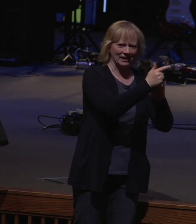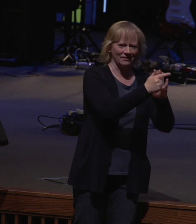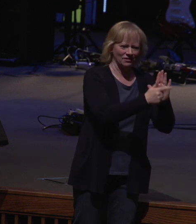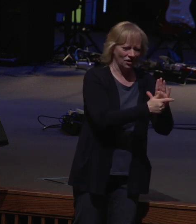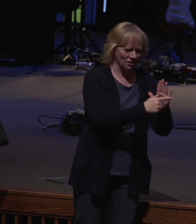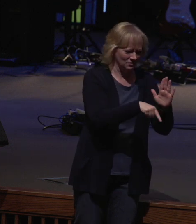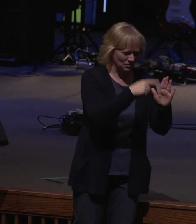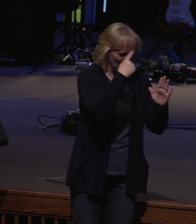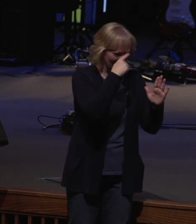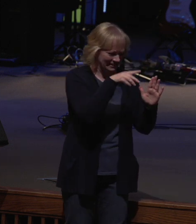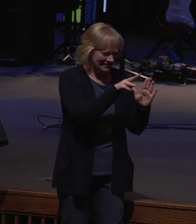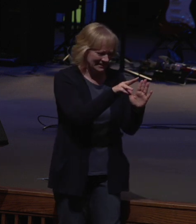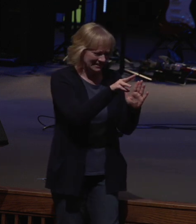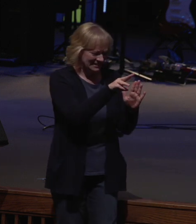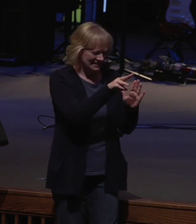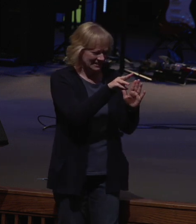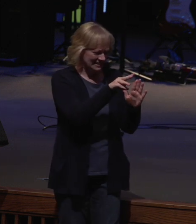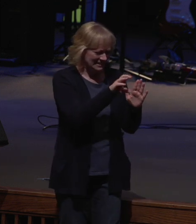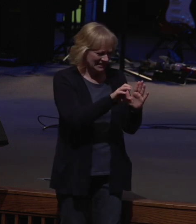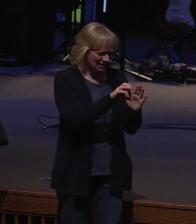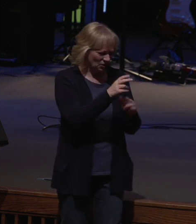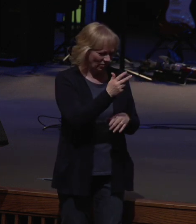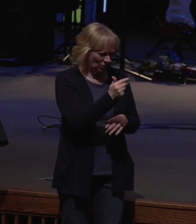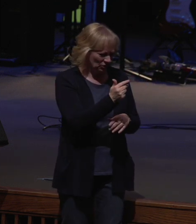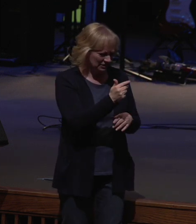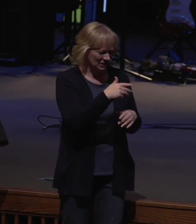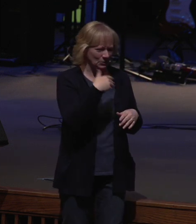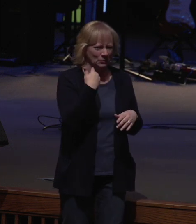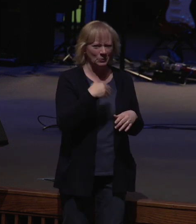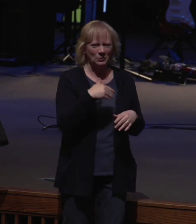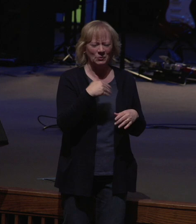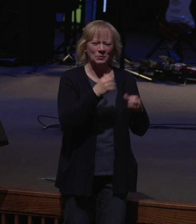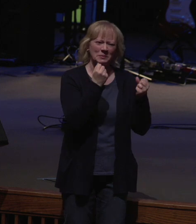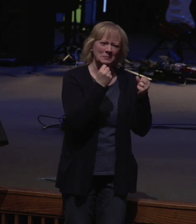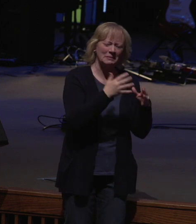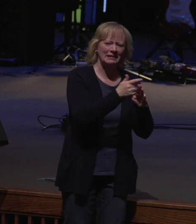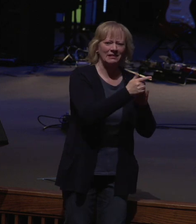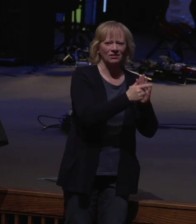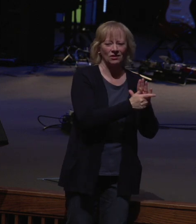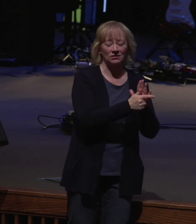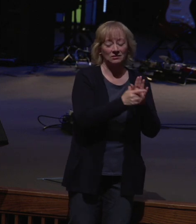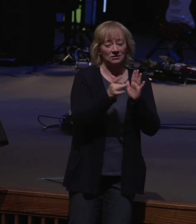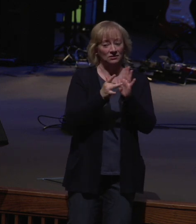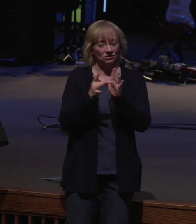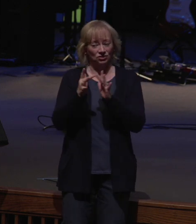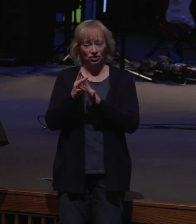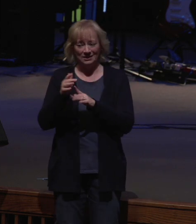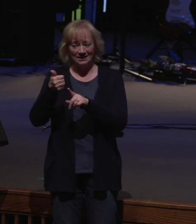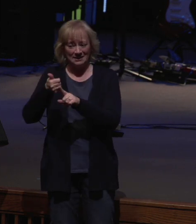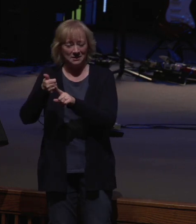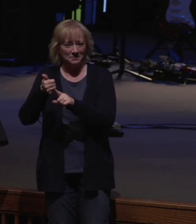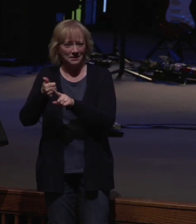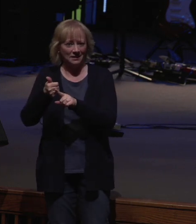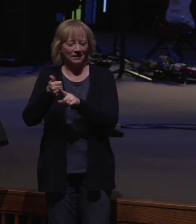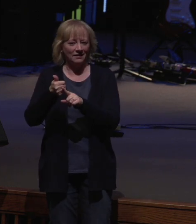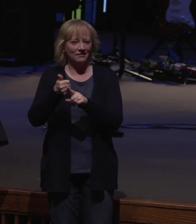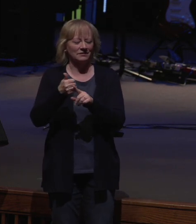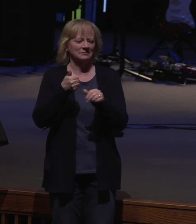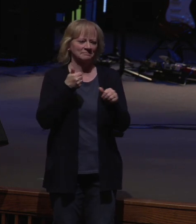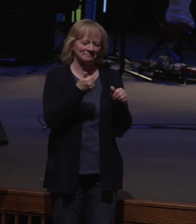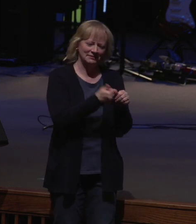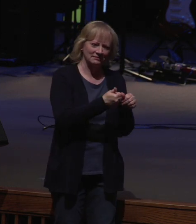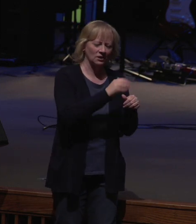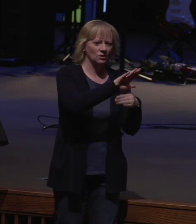think 613, man, that's a lot. Jesus never failed on one.